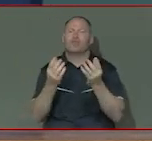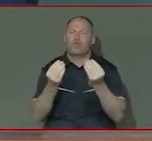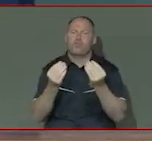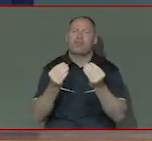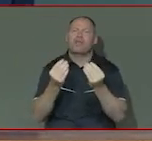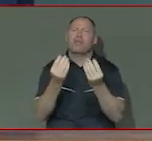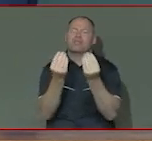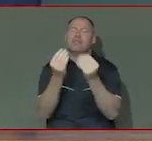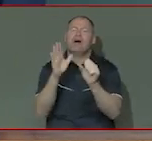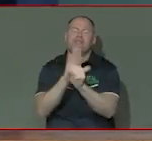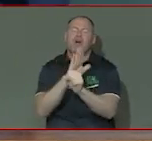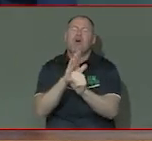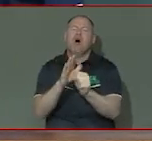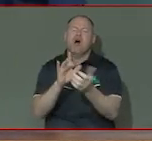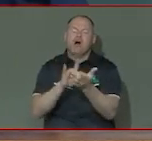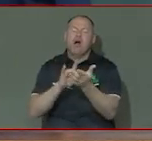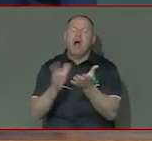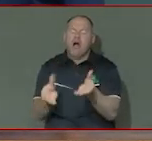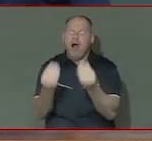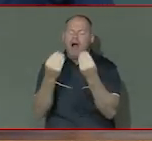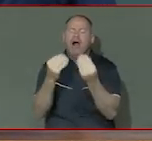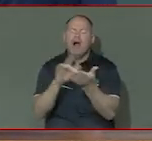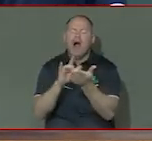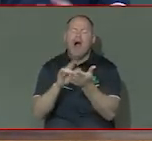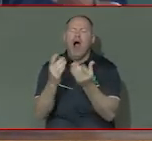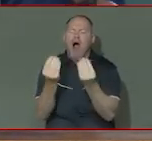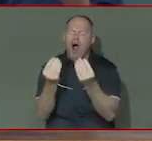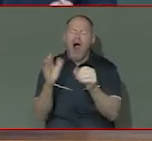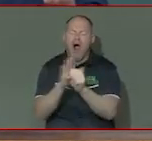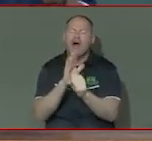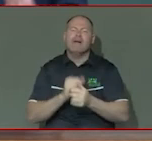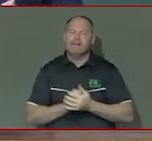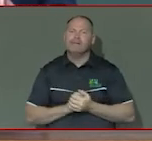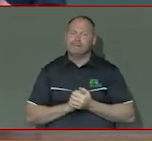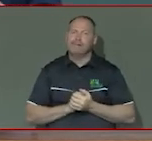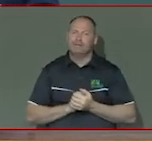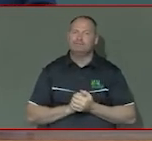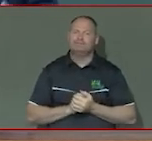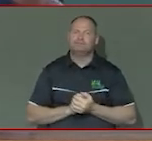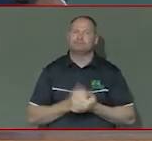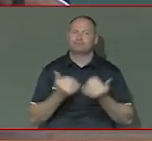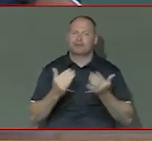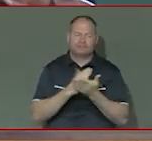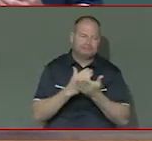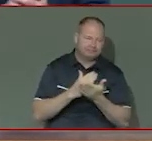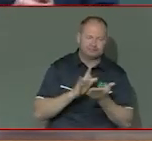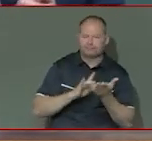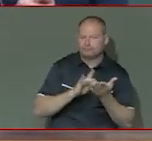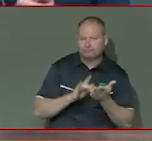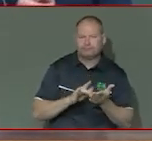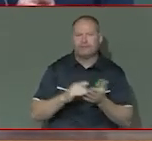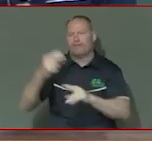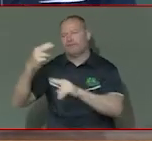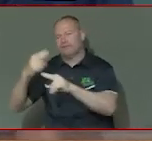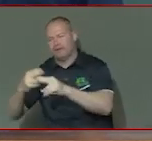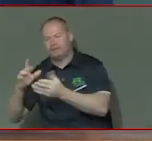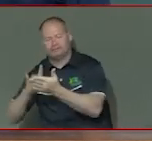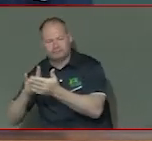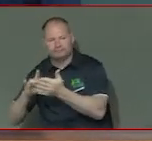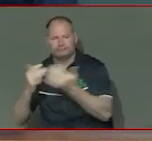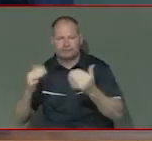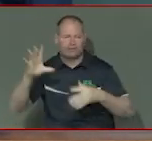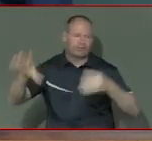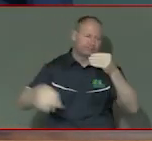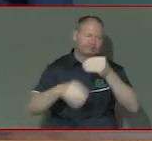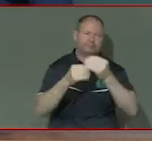they will say to you, the interim dividend was 1 rand per share, now you must calculate the final dividend and then add those two figures together.